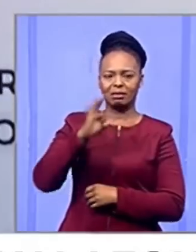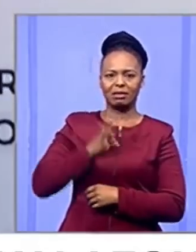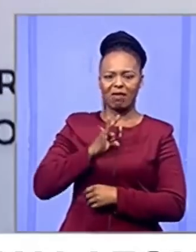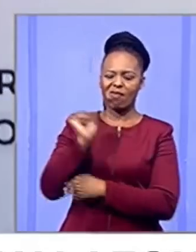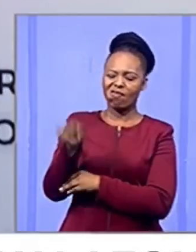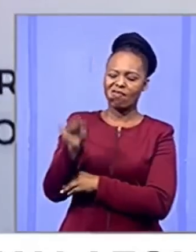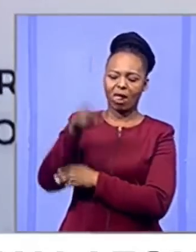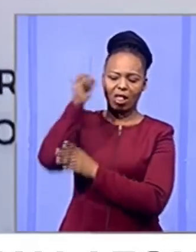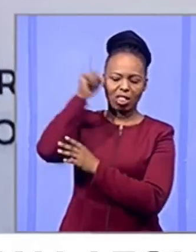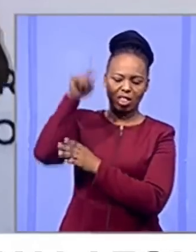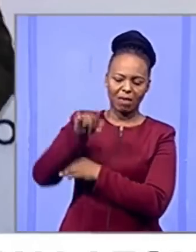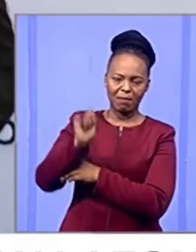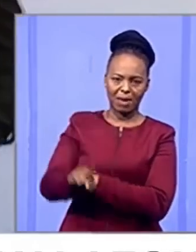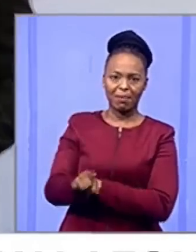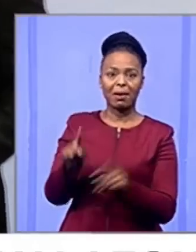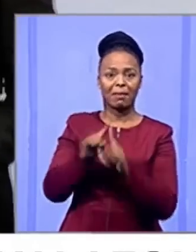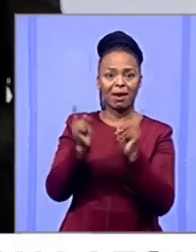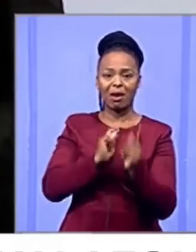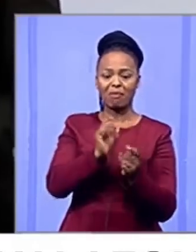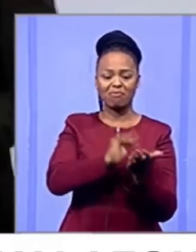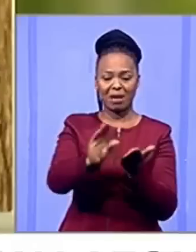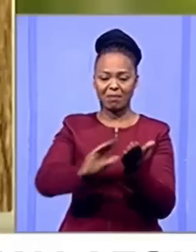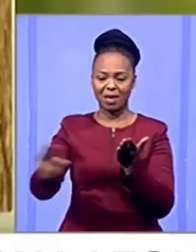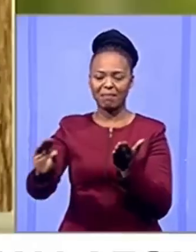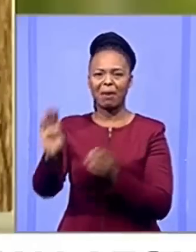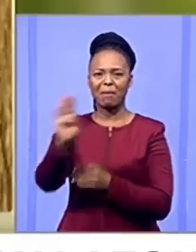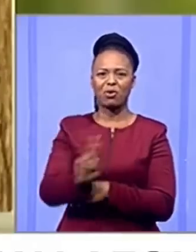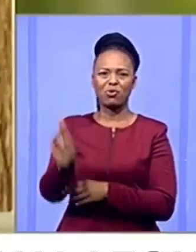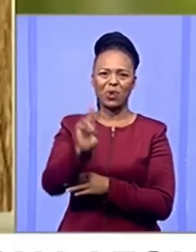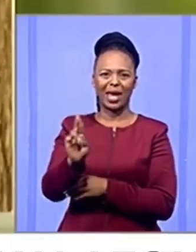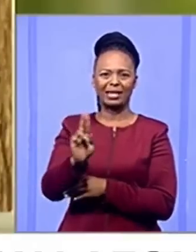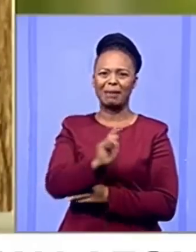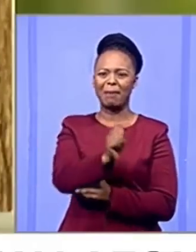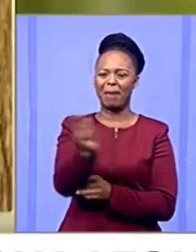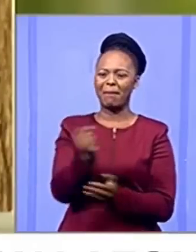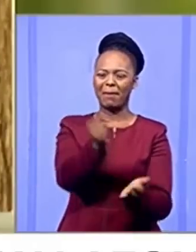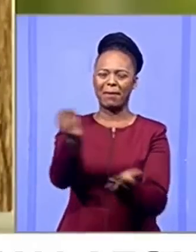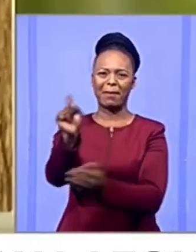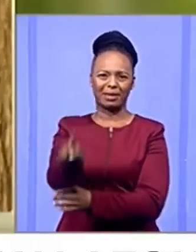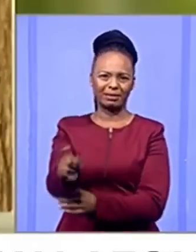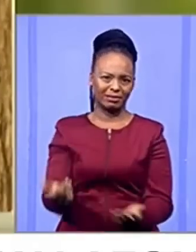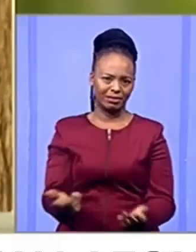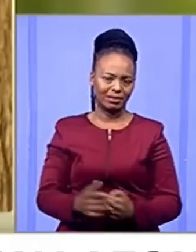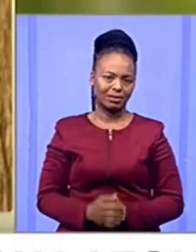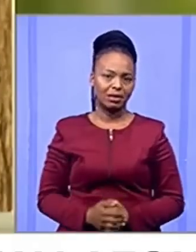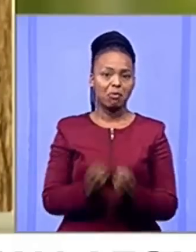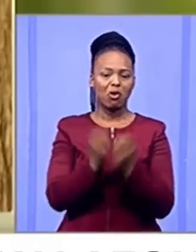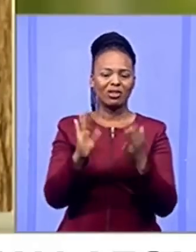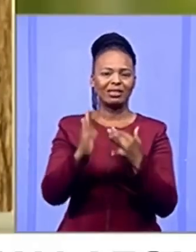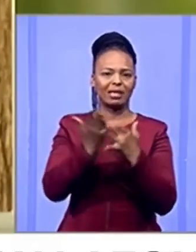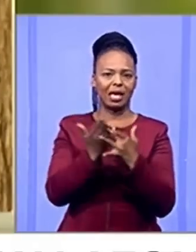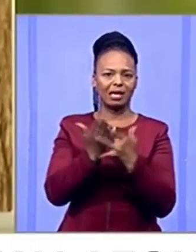diranta le ha lena le palo e tlase ya baahi. Important to note is that the majority of these cases are historic, as they